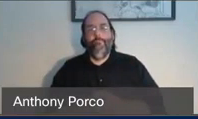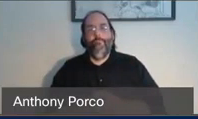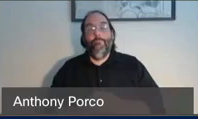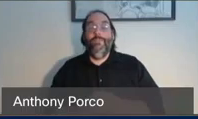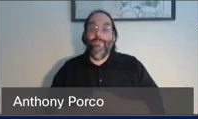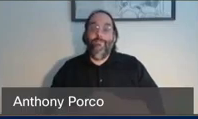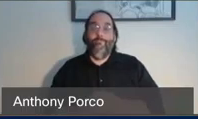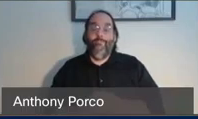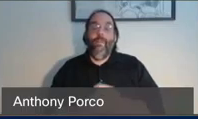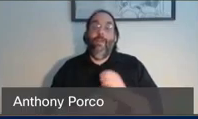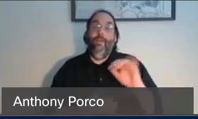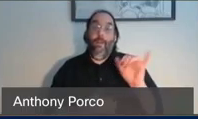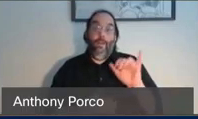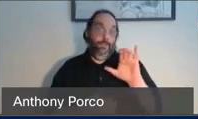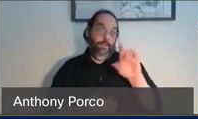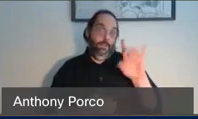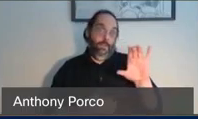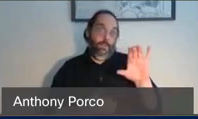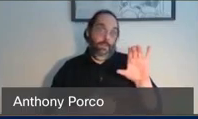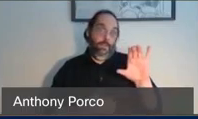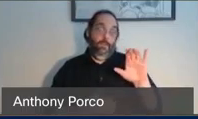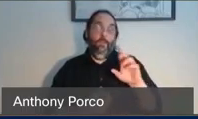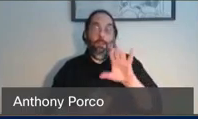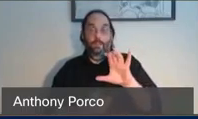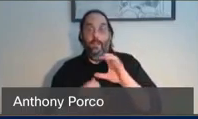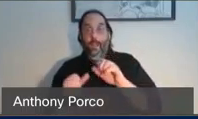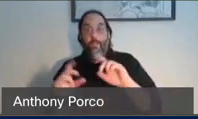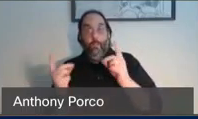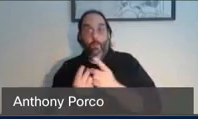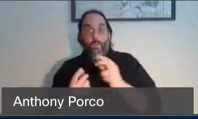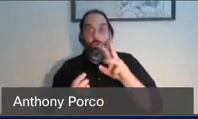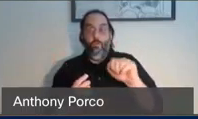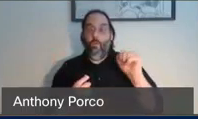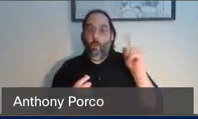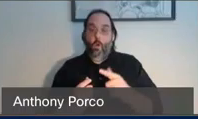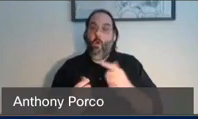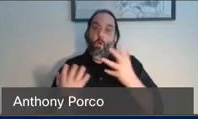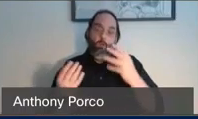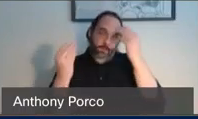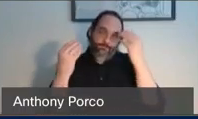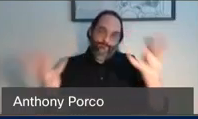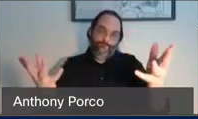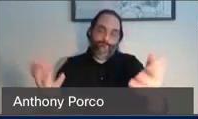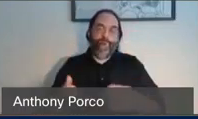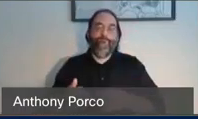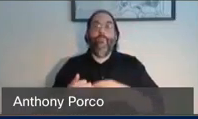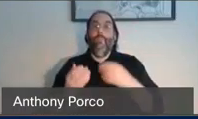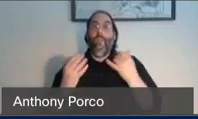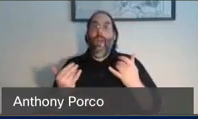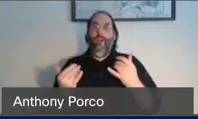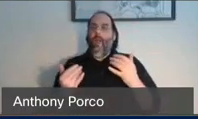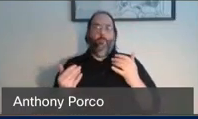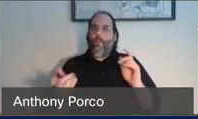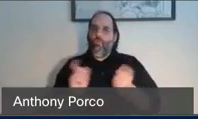Well, as CDC, DC Health, and the news have all expressed, for now, not a lot is